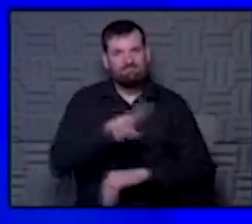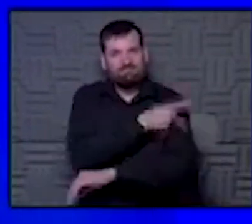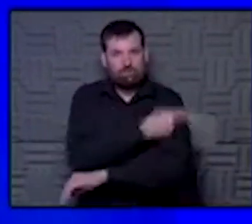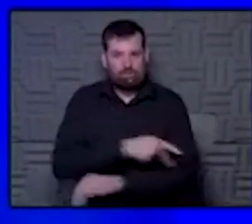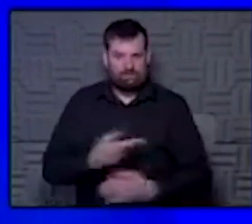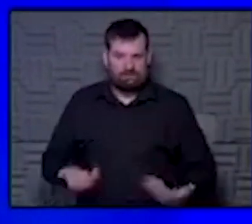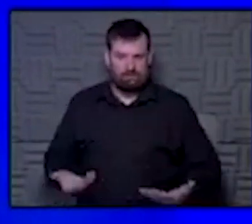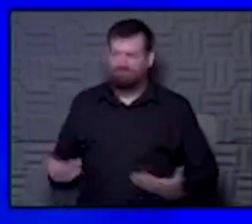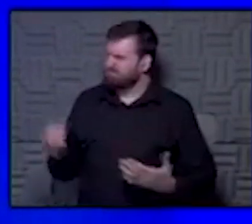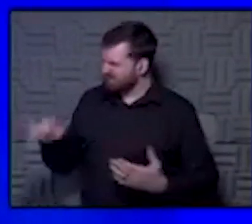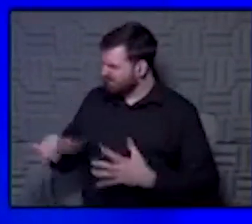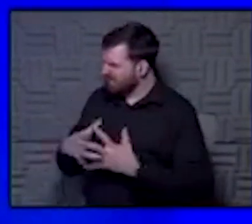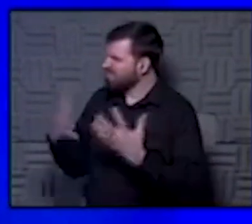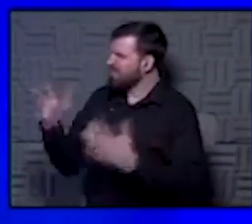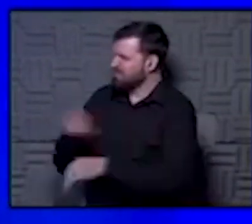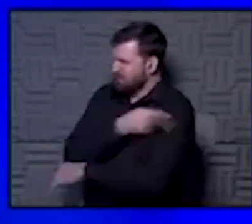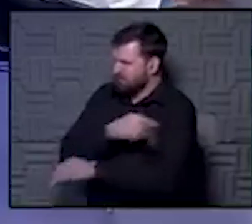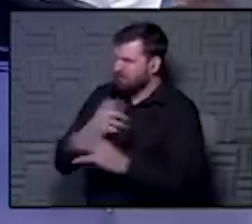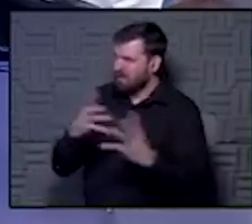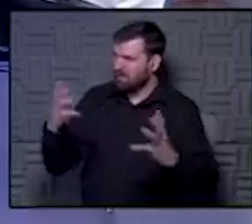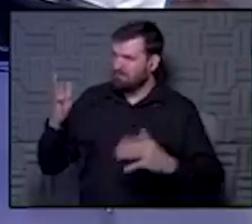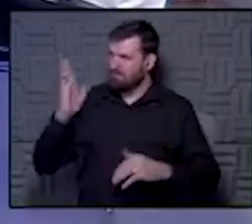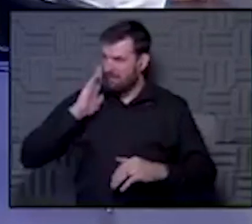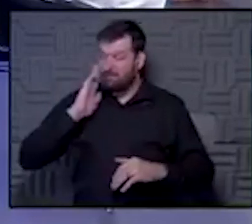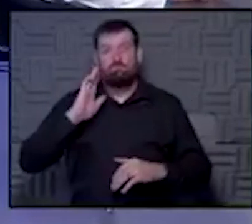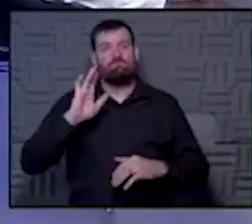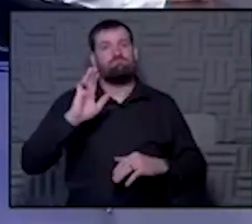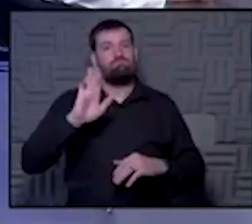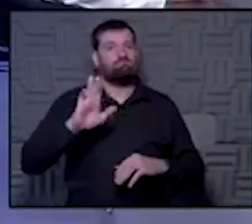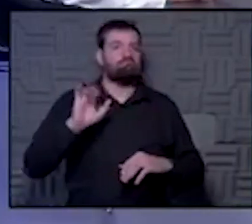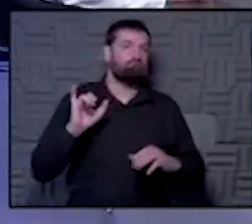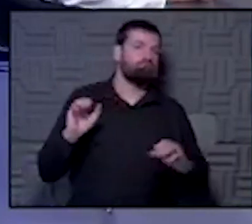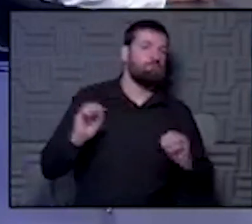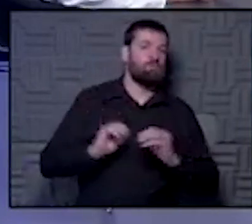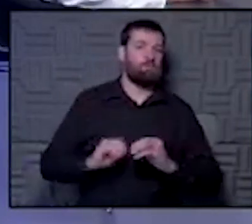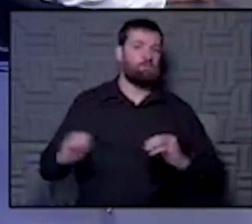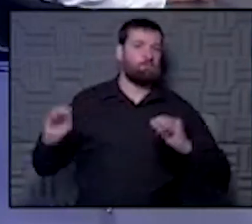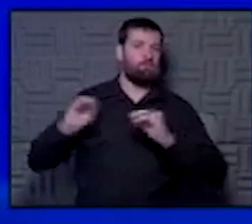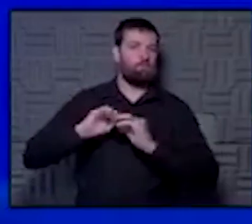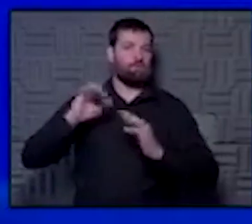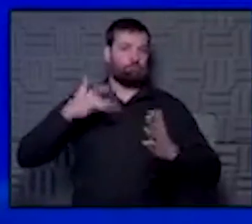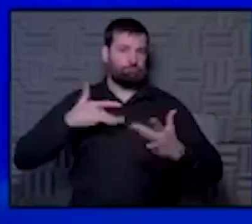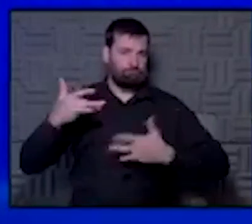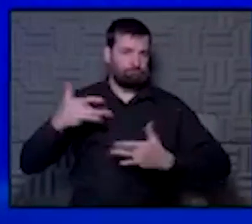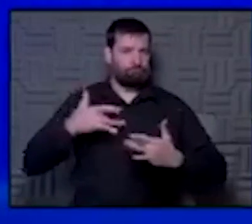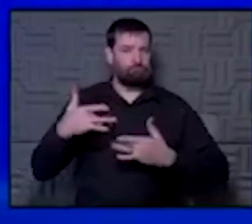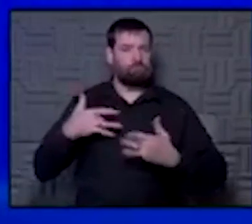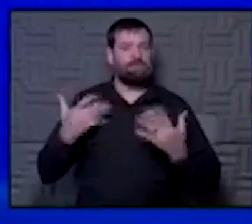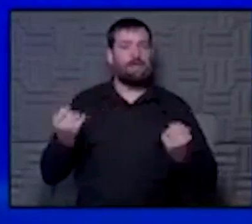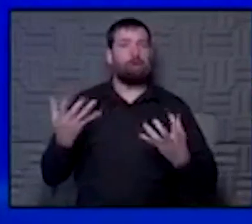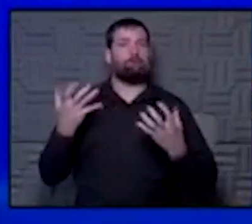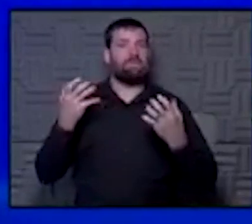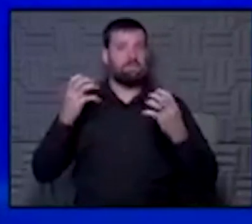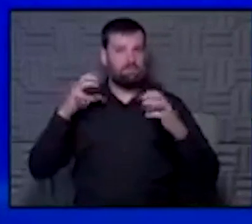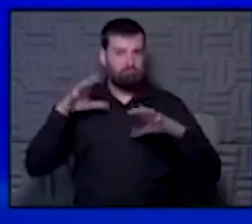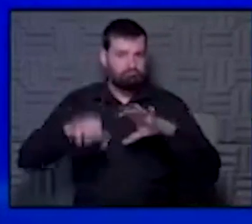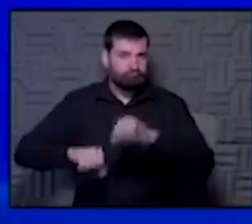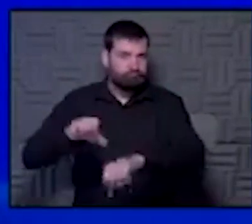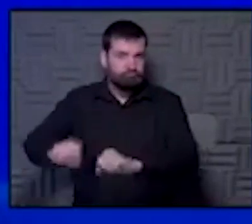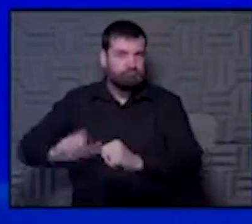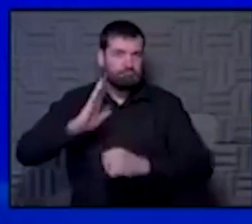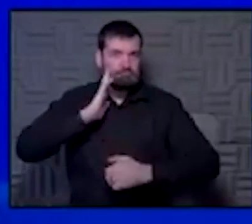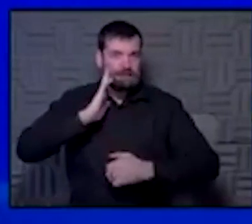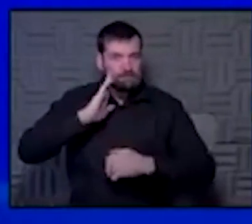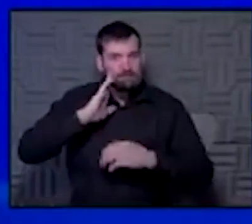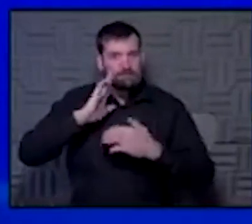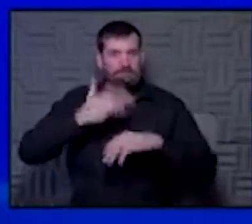patients and a lot of beds, and that's getting to be a rising concern. The number of beds that are being taken and the number of beds available.